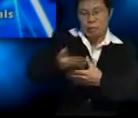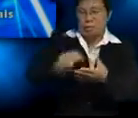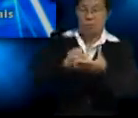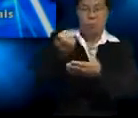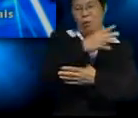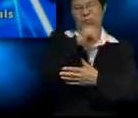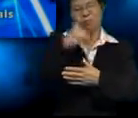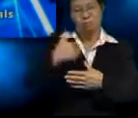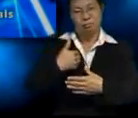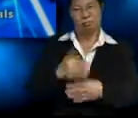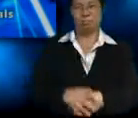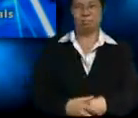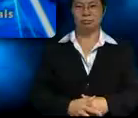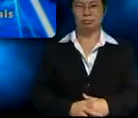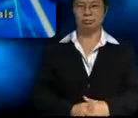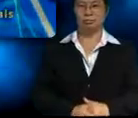materials.